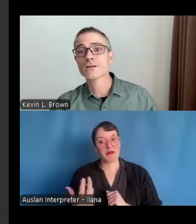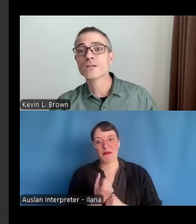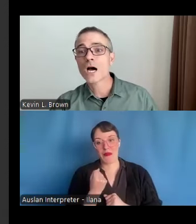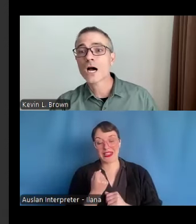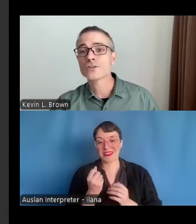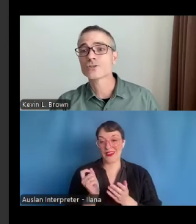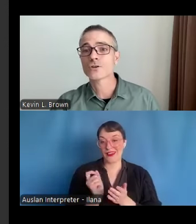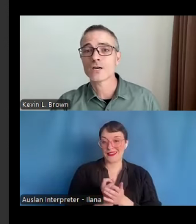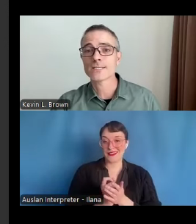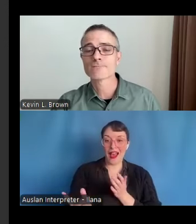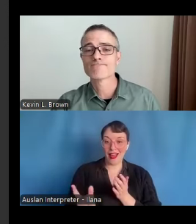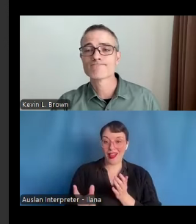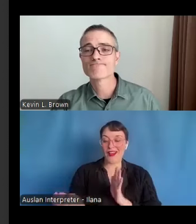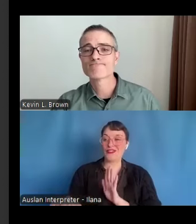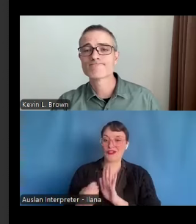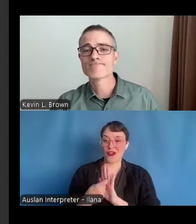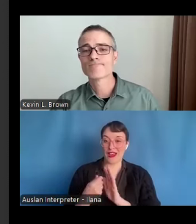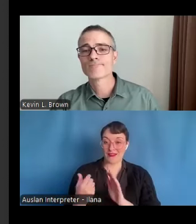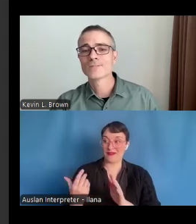vision, not just your cause.